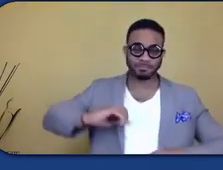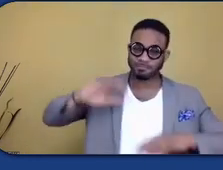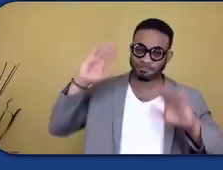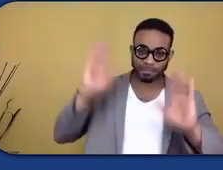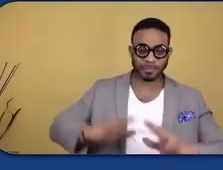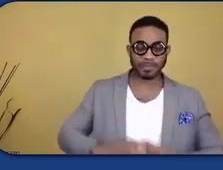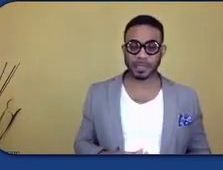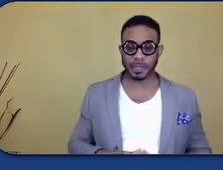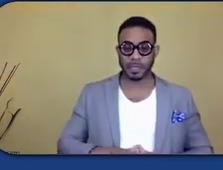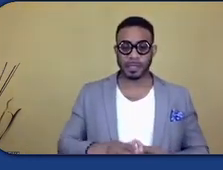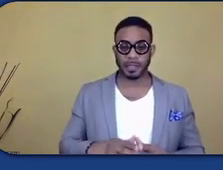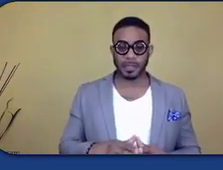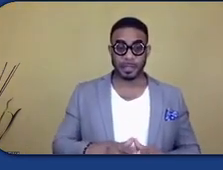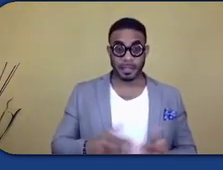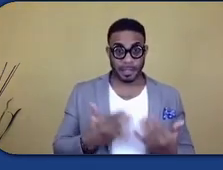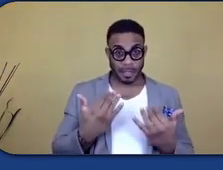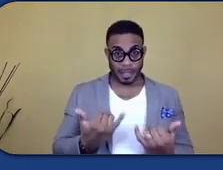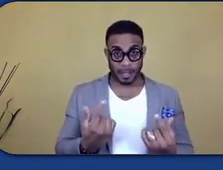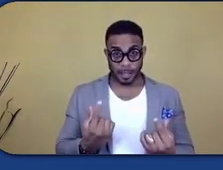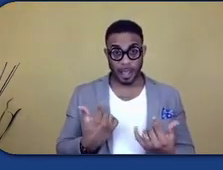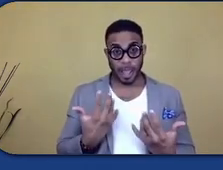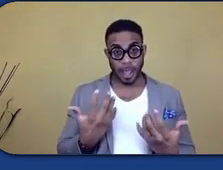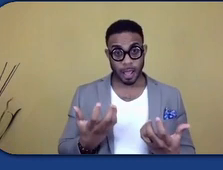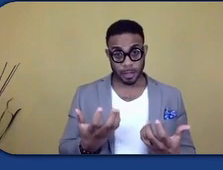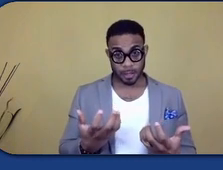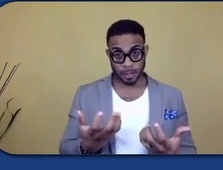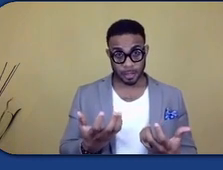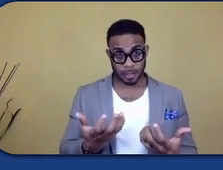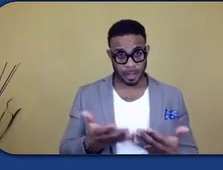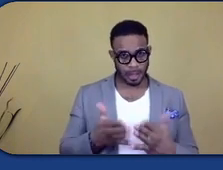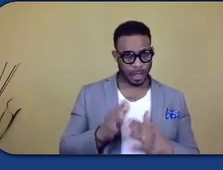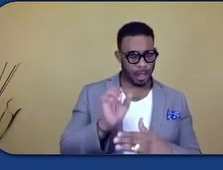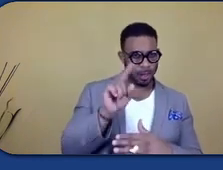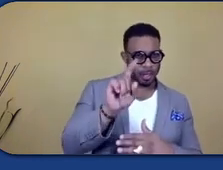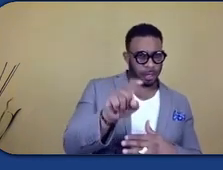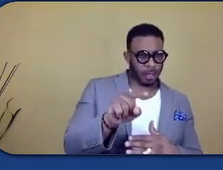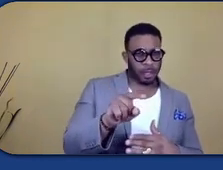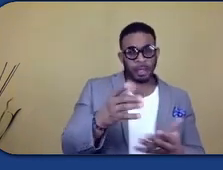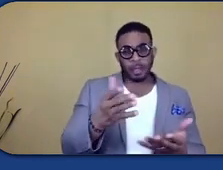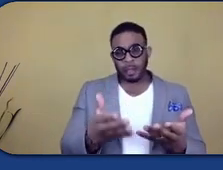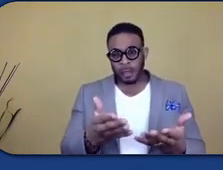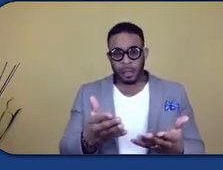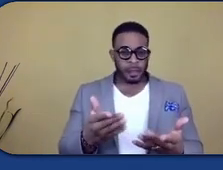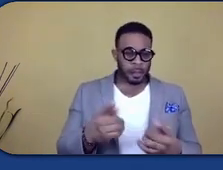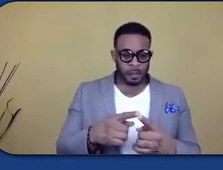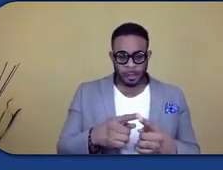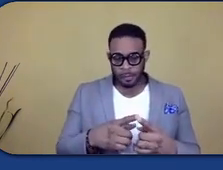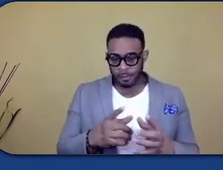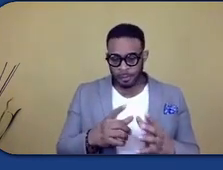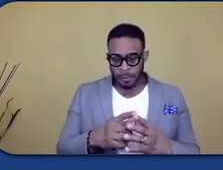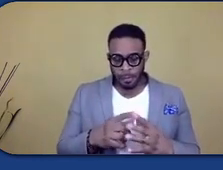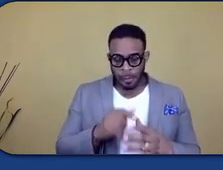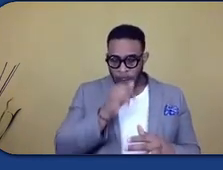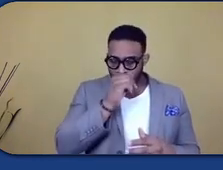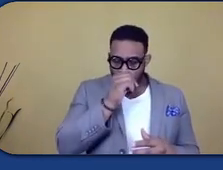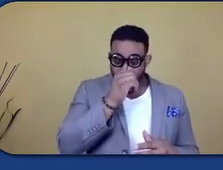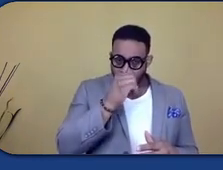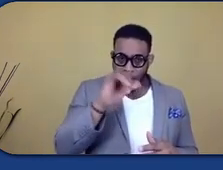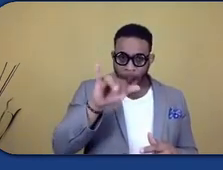was super great. So now I want to ask a question perhaps